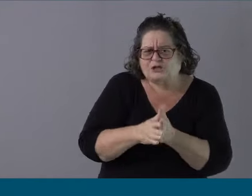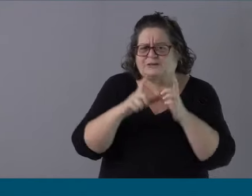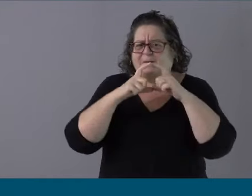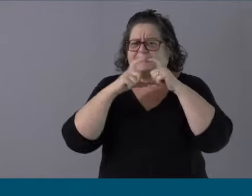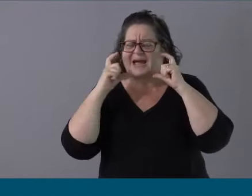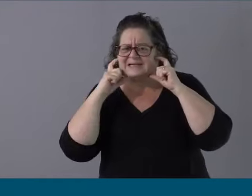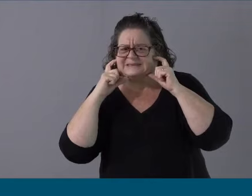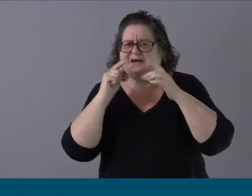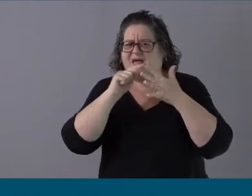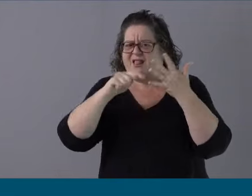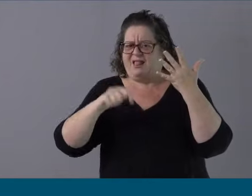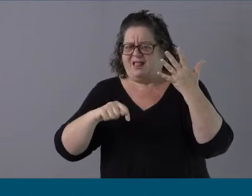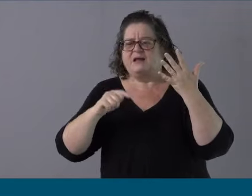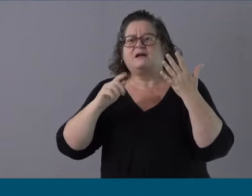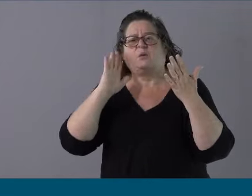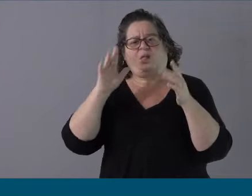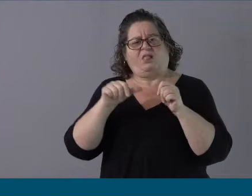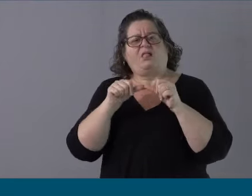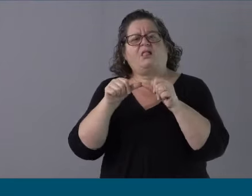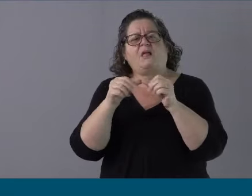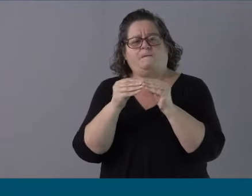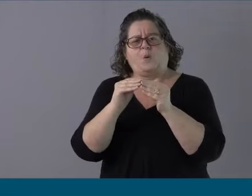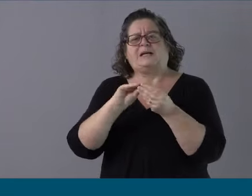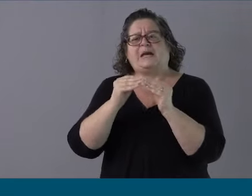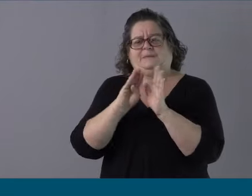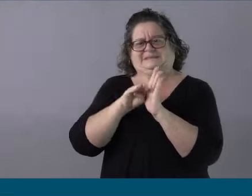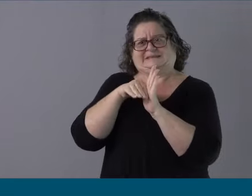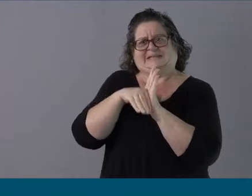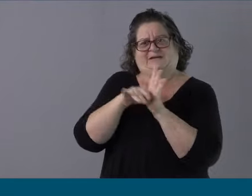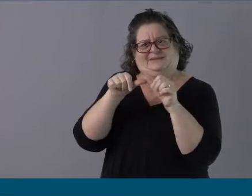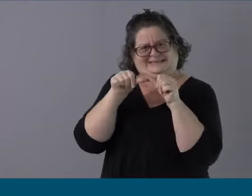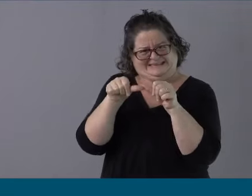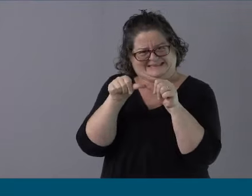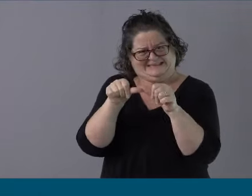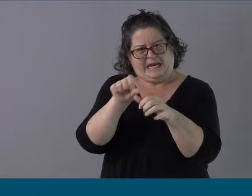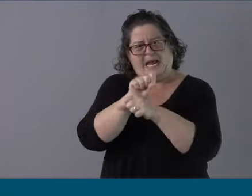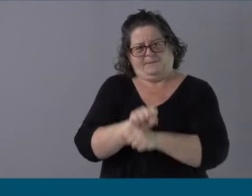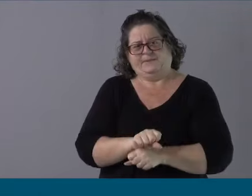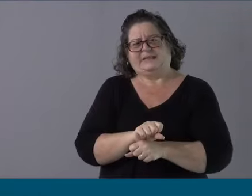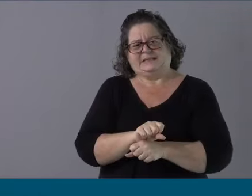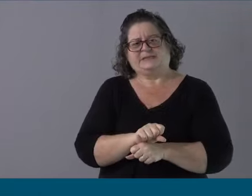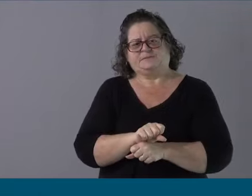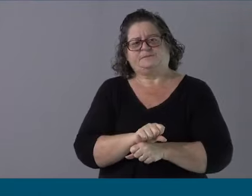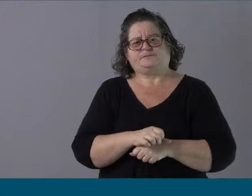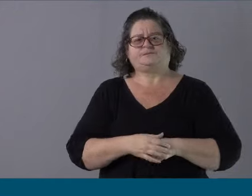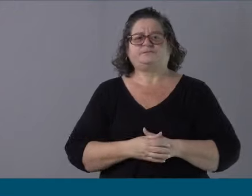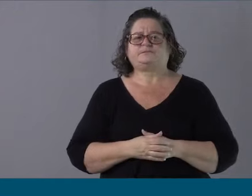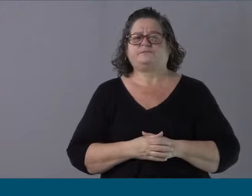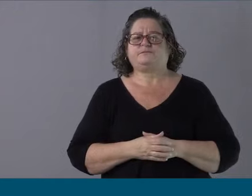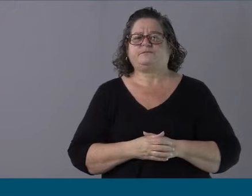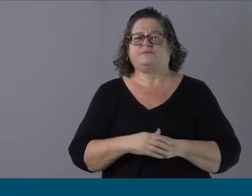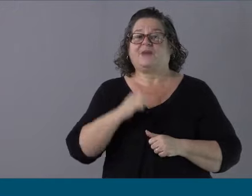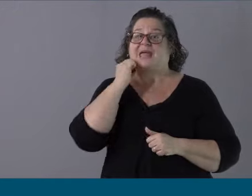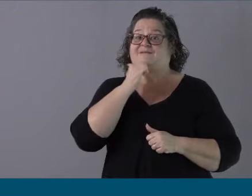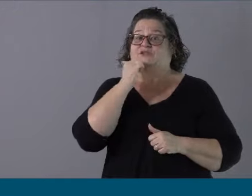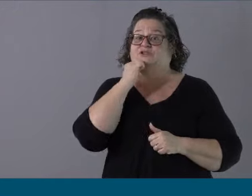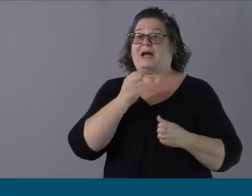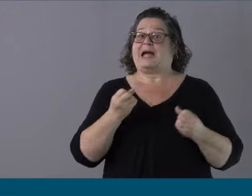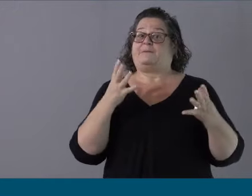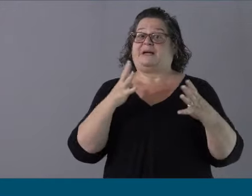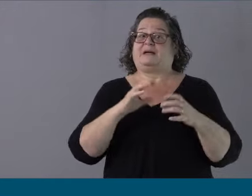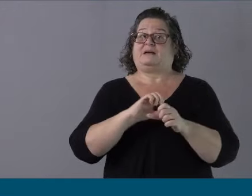the COVID-19 cases by day. Those of you that can see that screen and see where June comes in, you